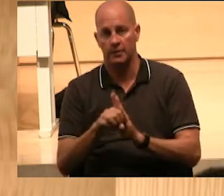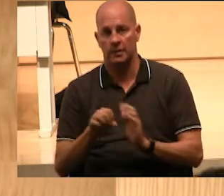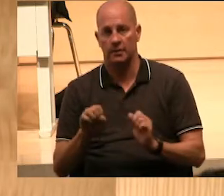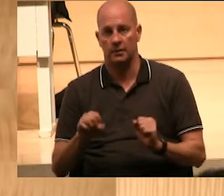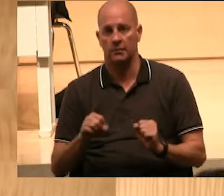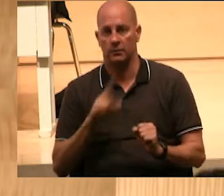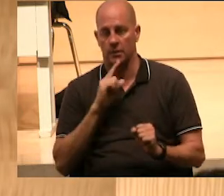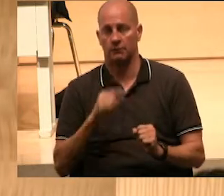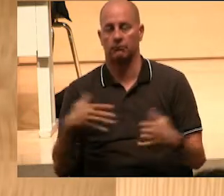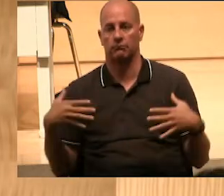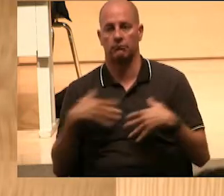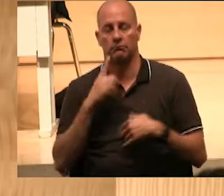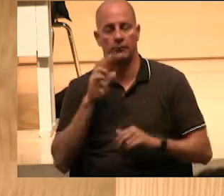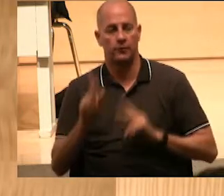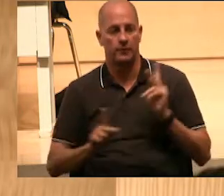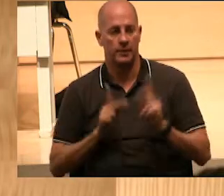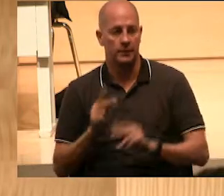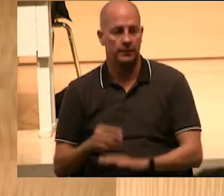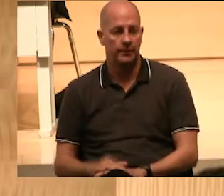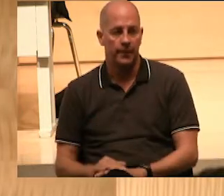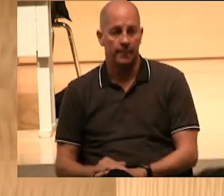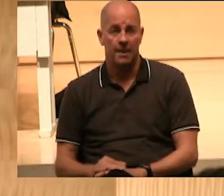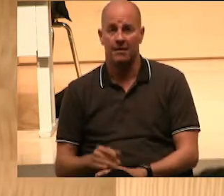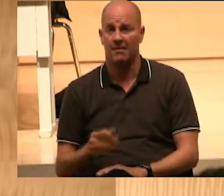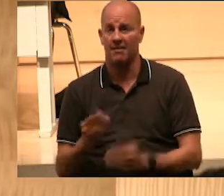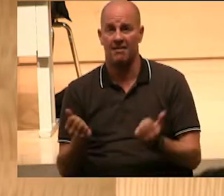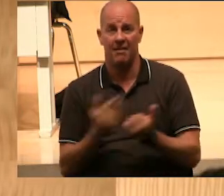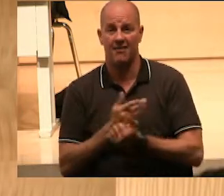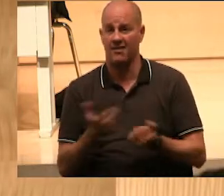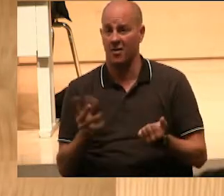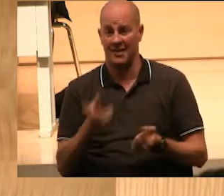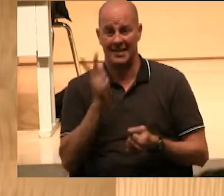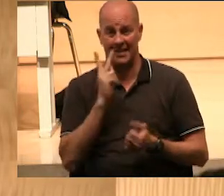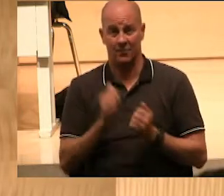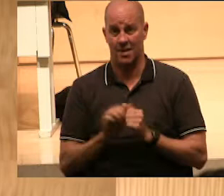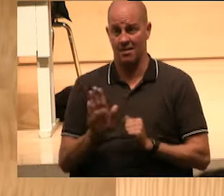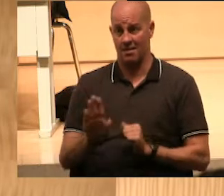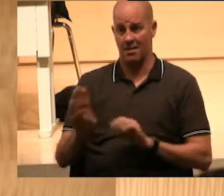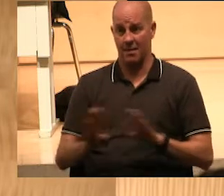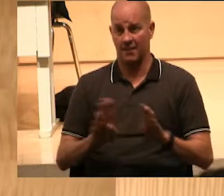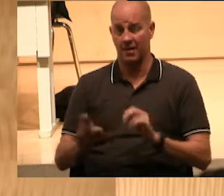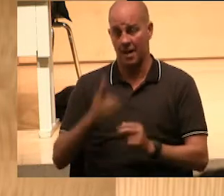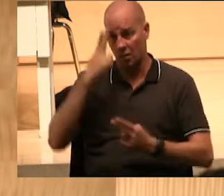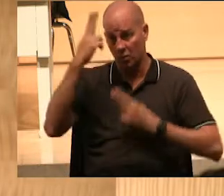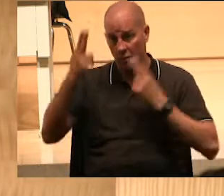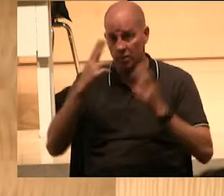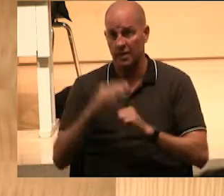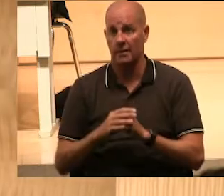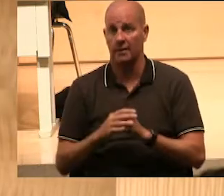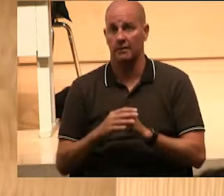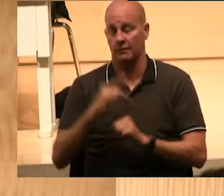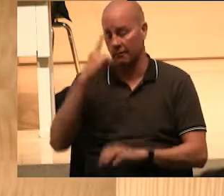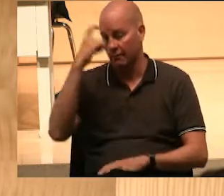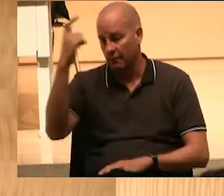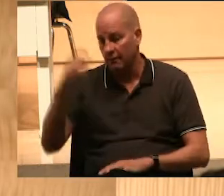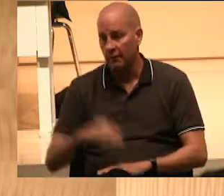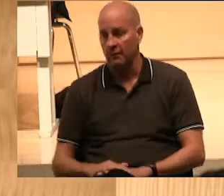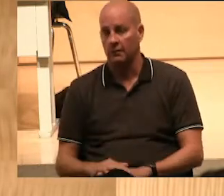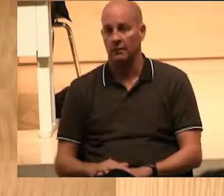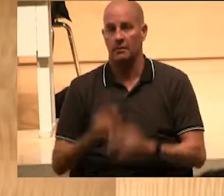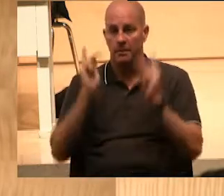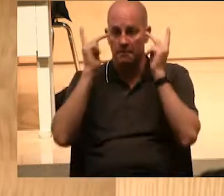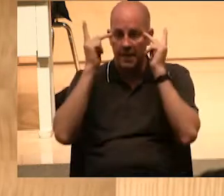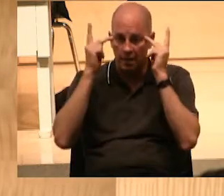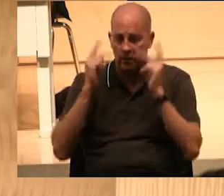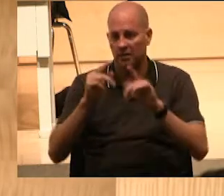unnerving to people. I mean, in addition to what you're already seeing with the mania, people can have hallucinations, delusions, paranoia, and I'll